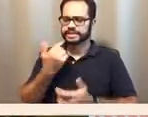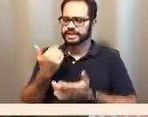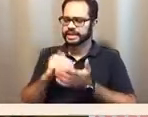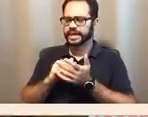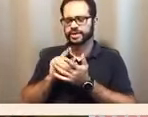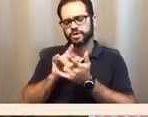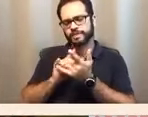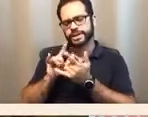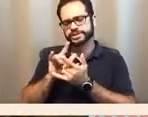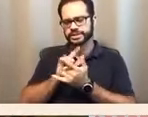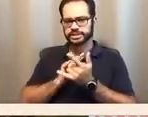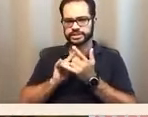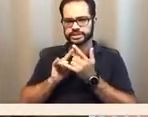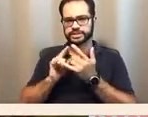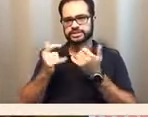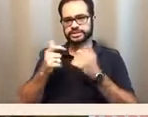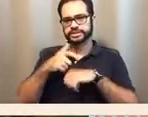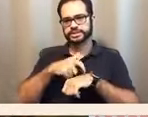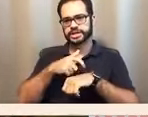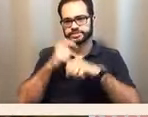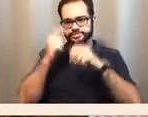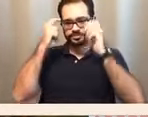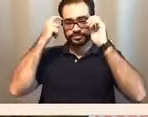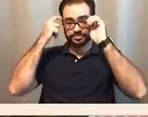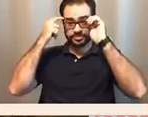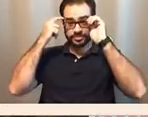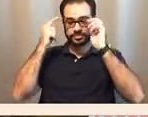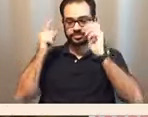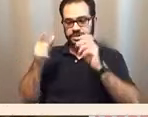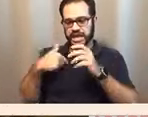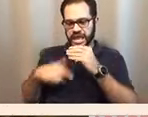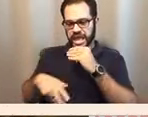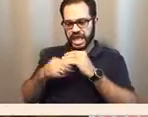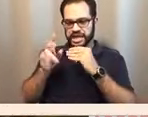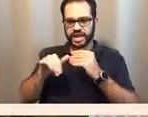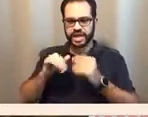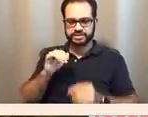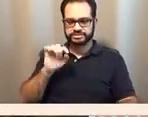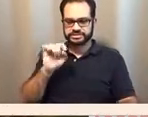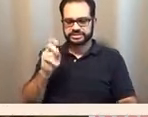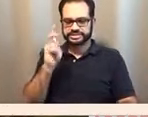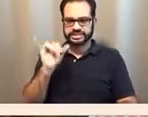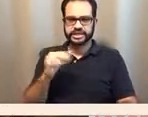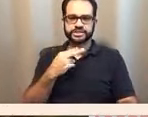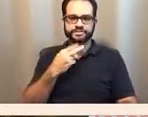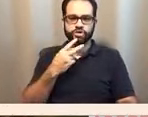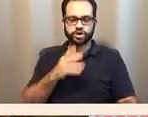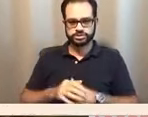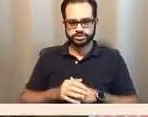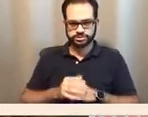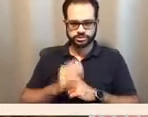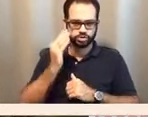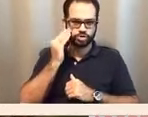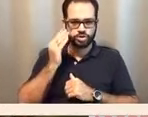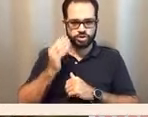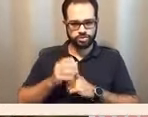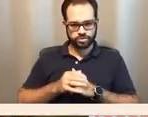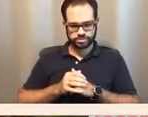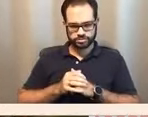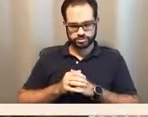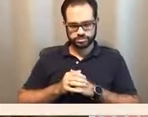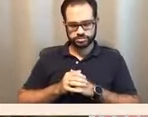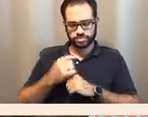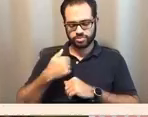this time he put that little Barry White voice into it. "You know, you've been married